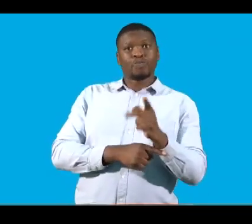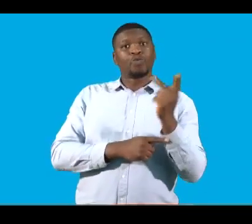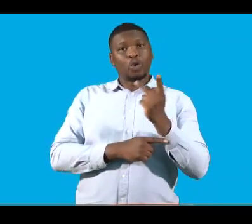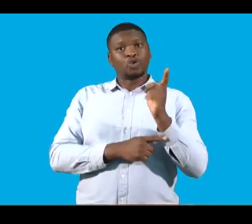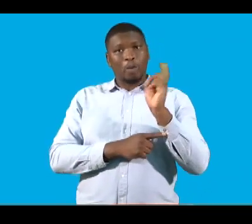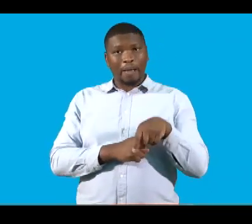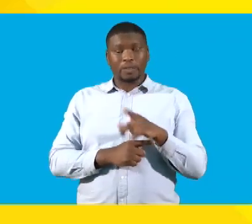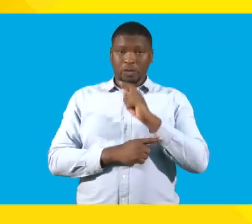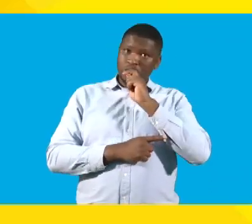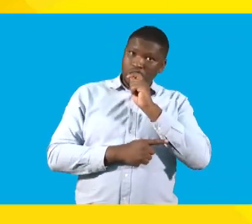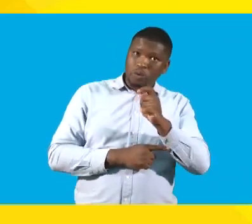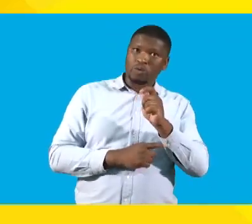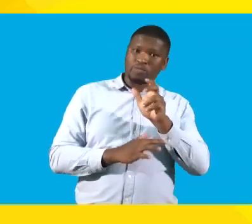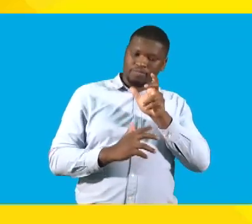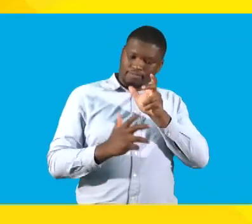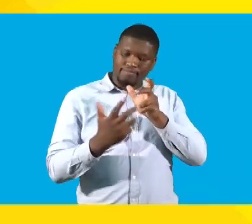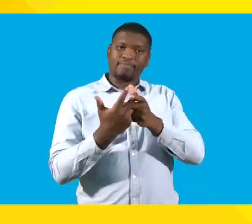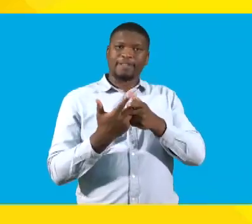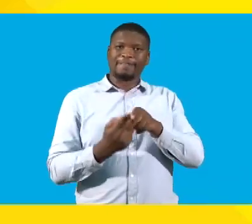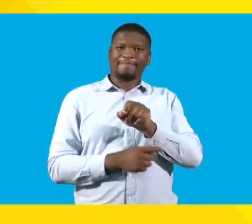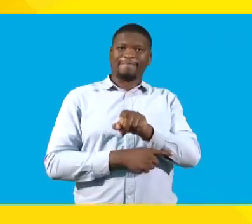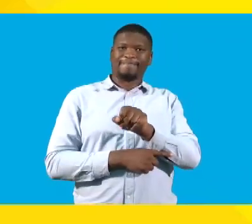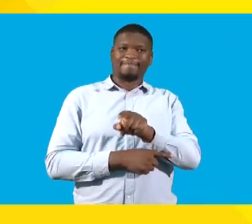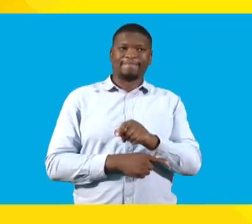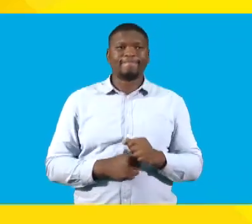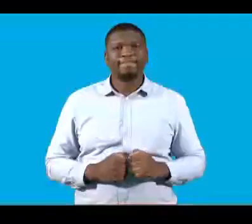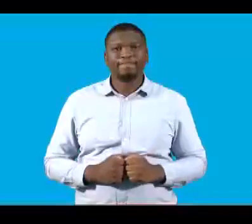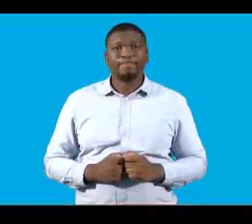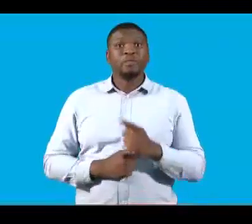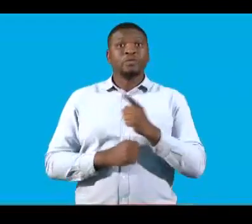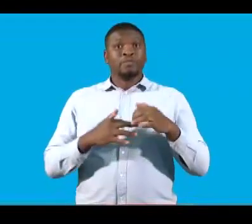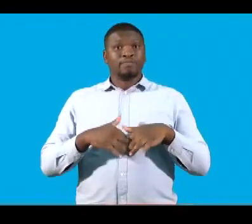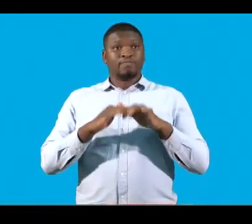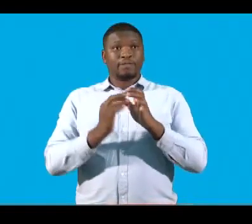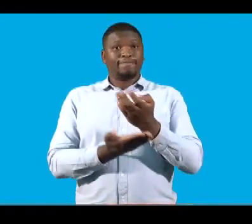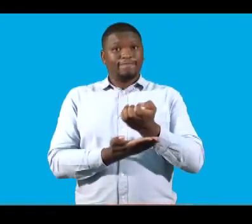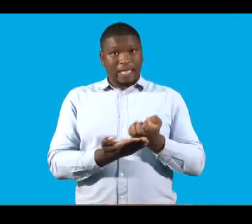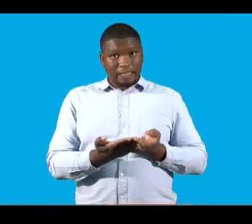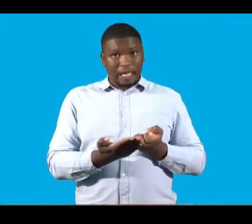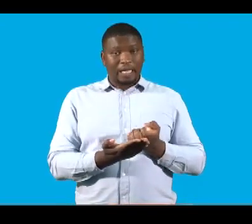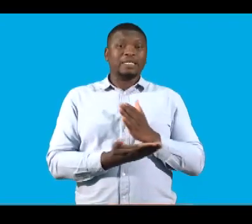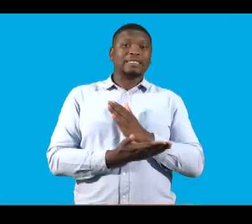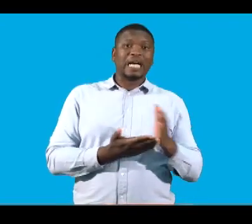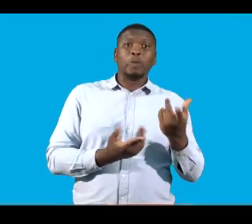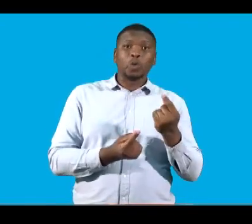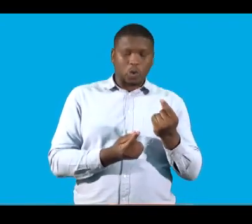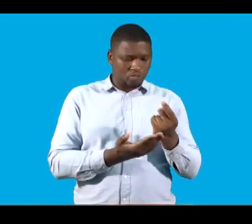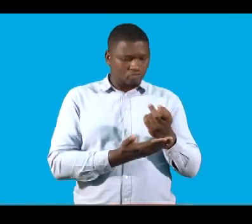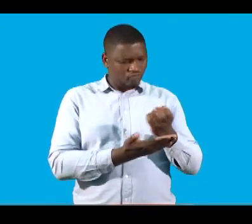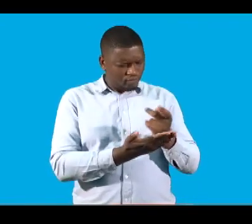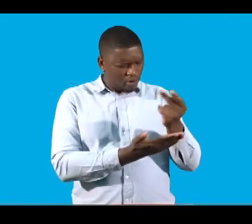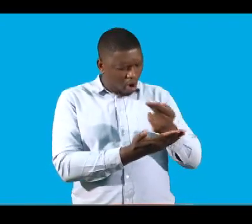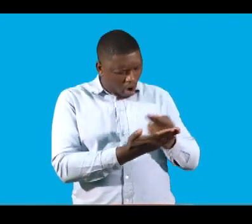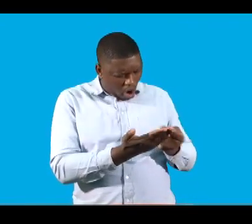argument, and they must be grounded within the text. Writing the essay and then rewriting it does